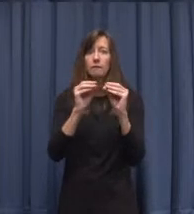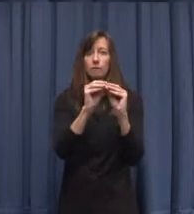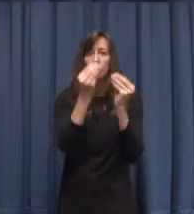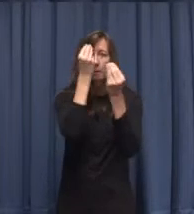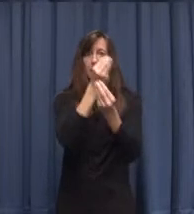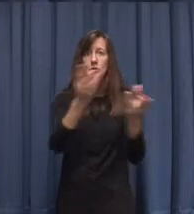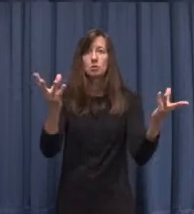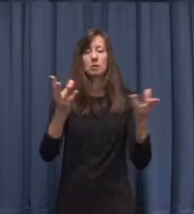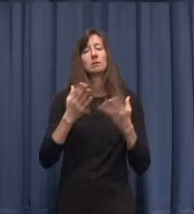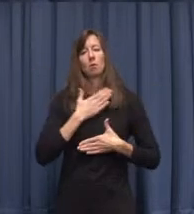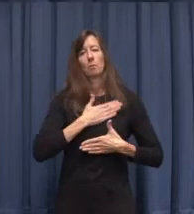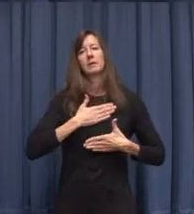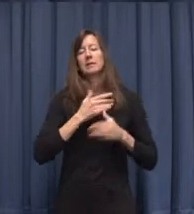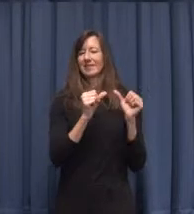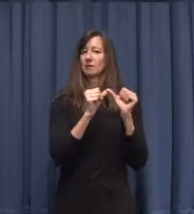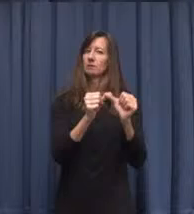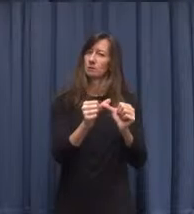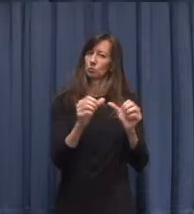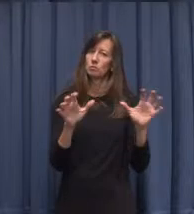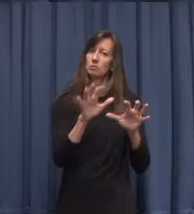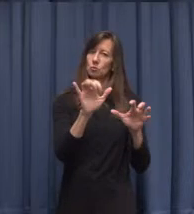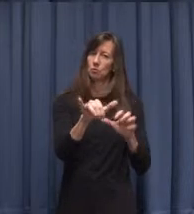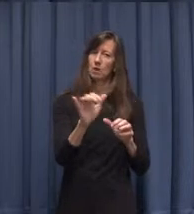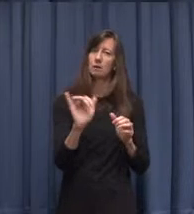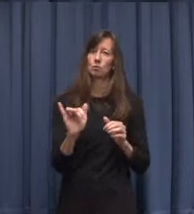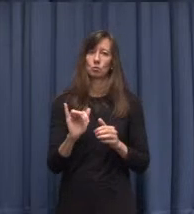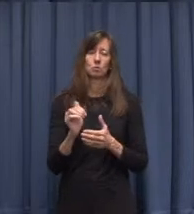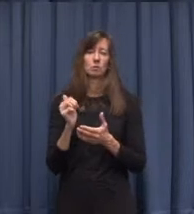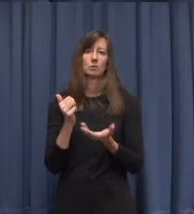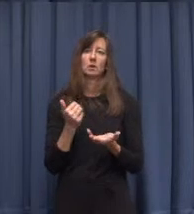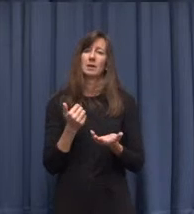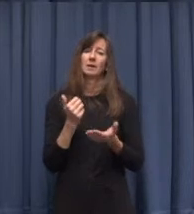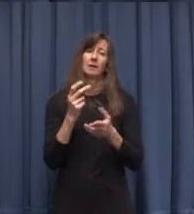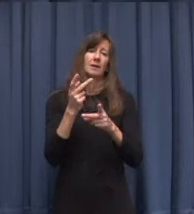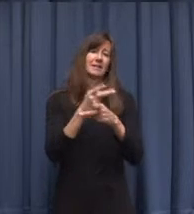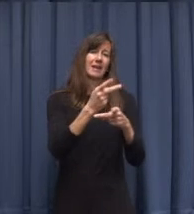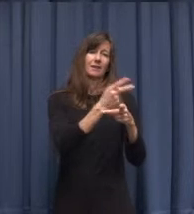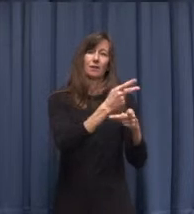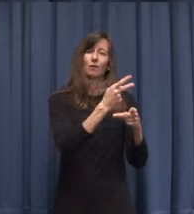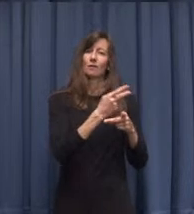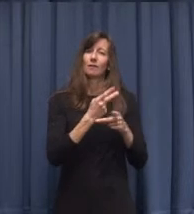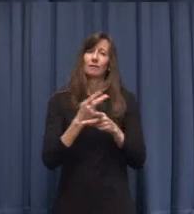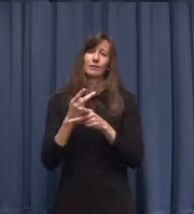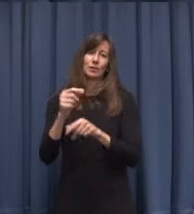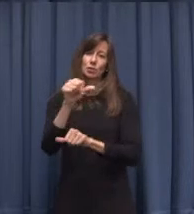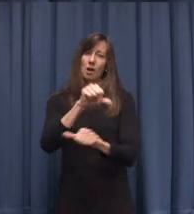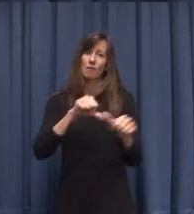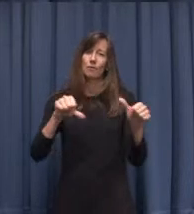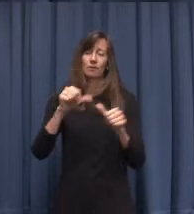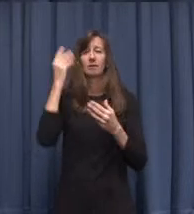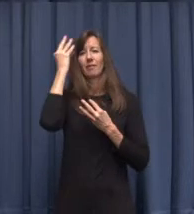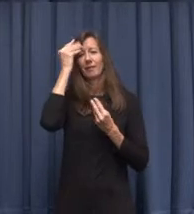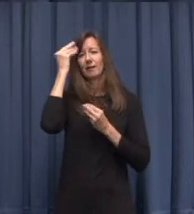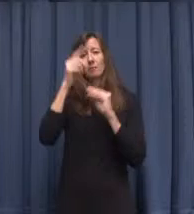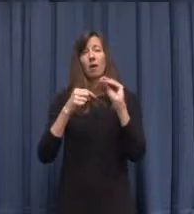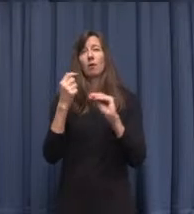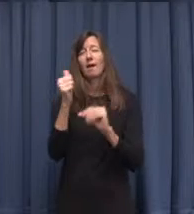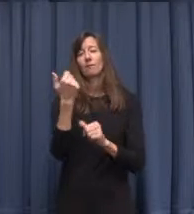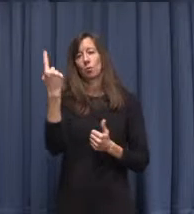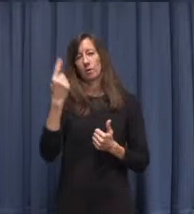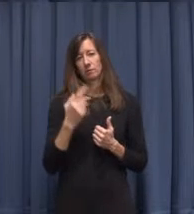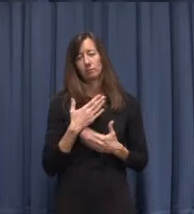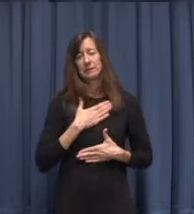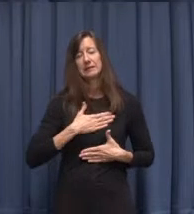that. And let's just please continue to take care of each other and think about everybody. Thank